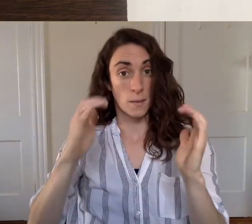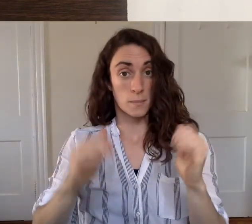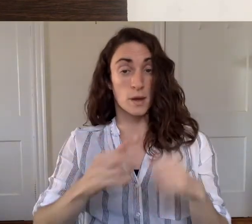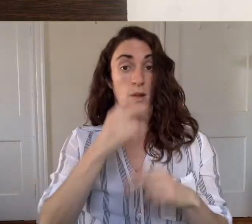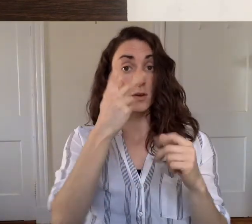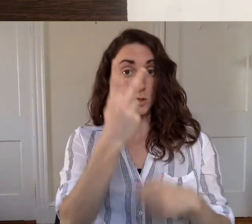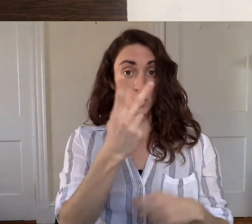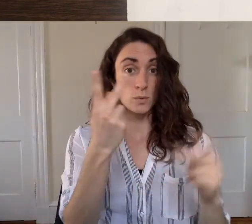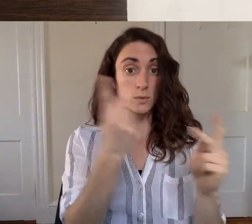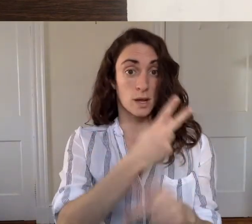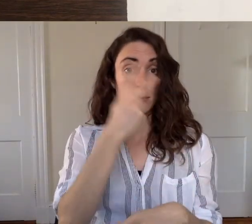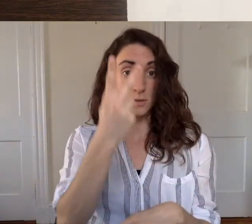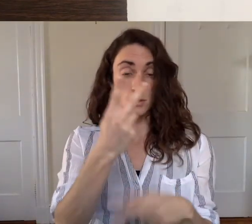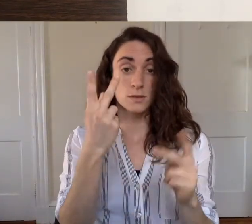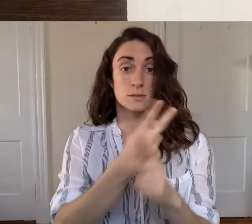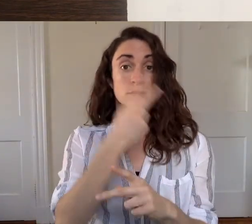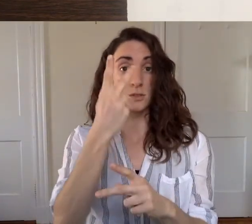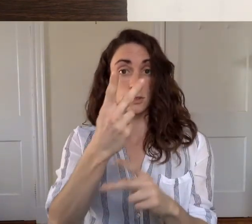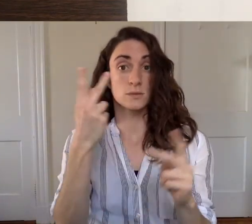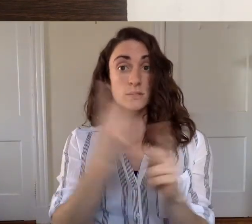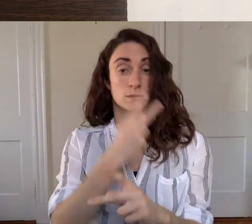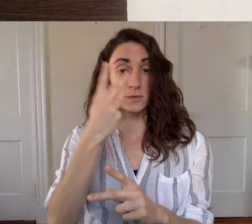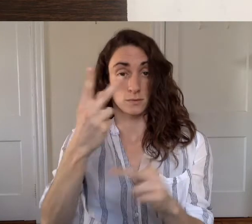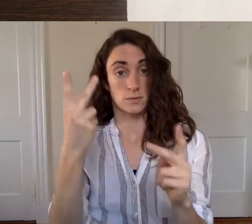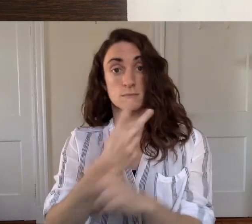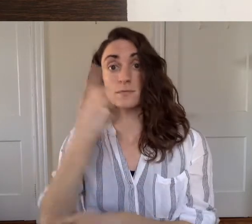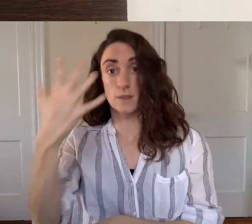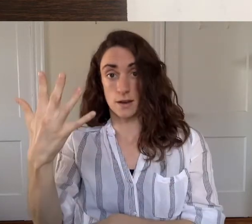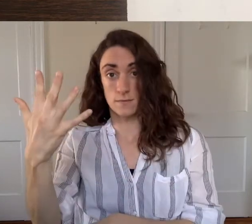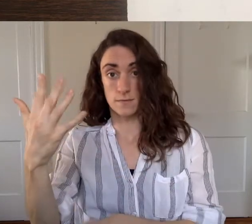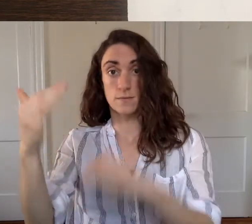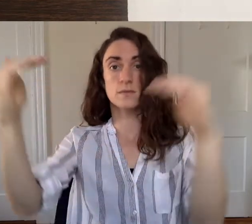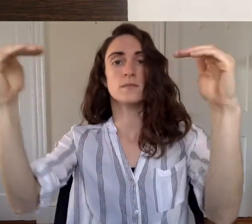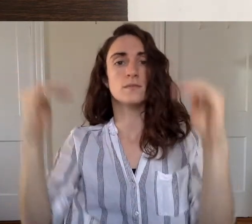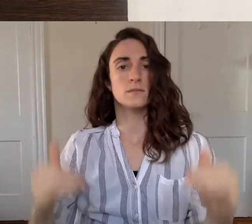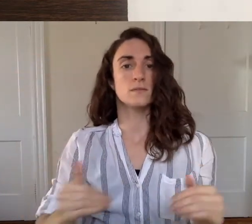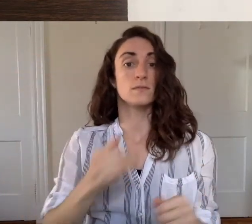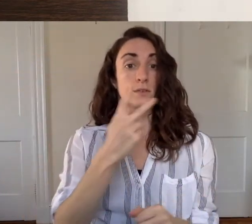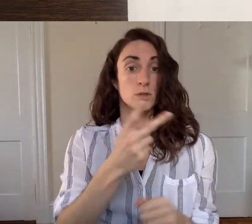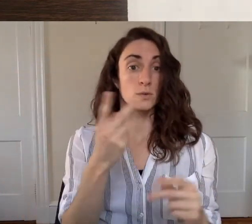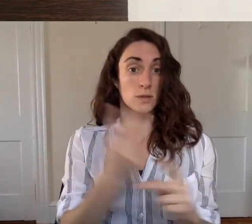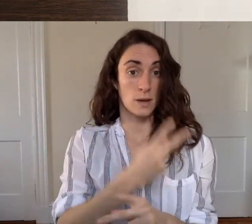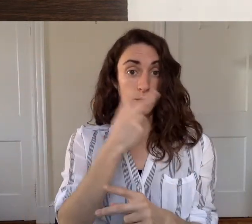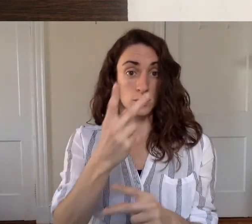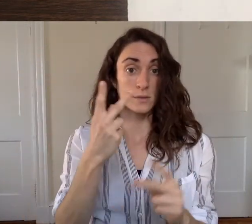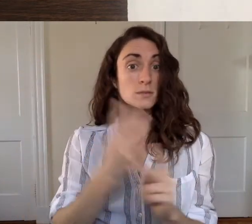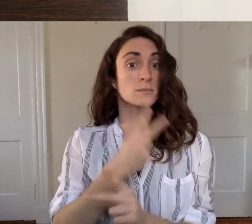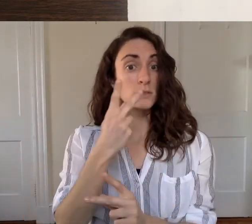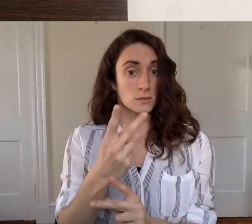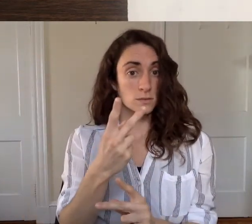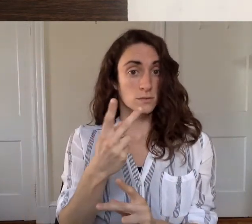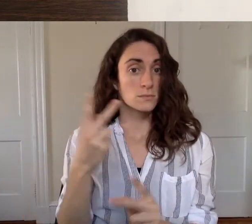Now we can compare 2 times 2 times 2 times 5, and 2 times 2 times 2 times 5 times 5.